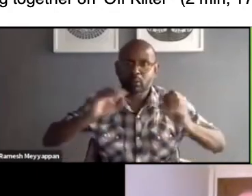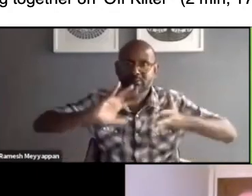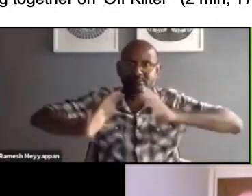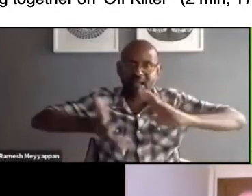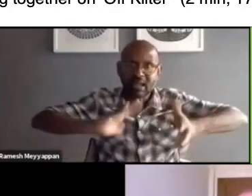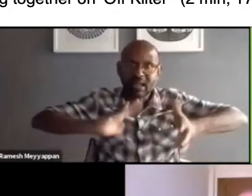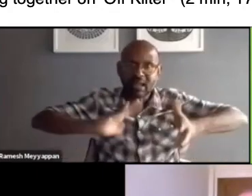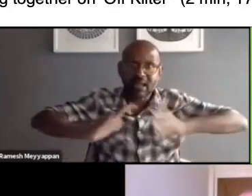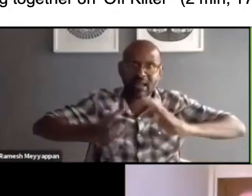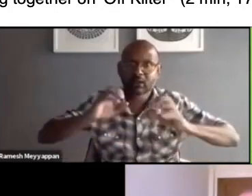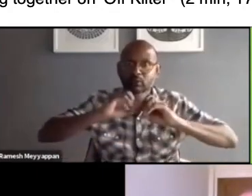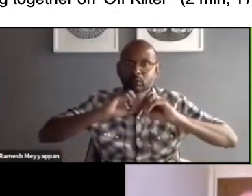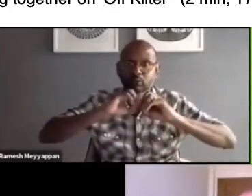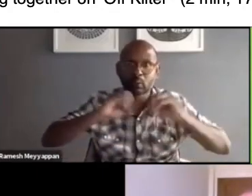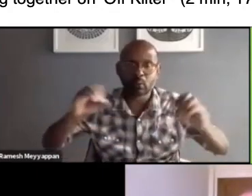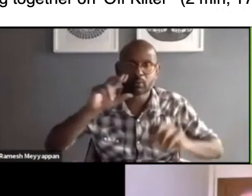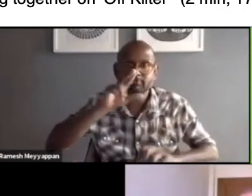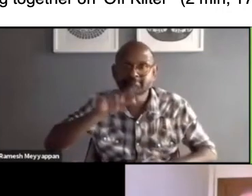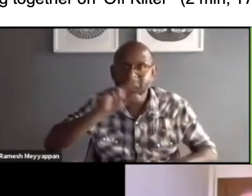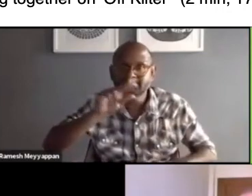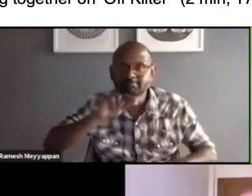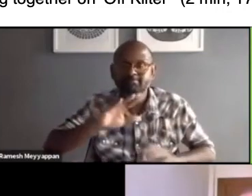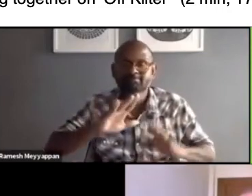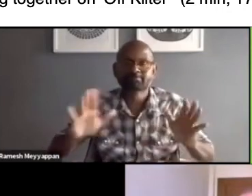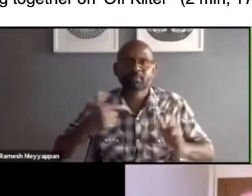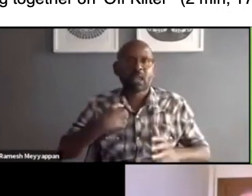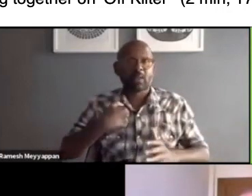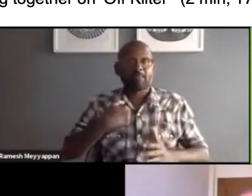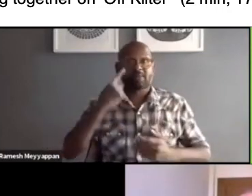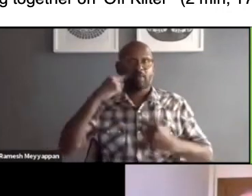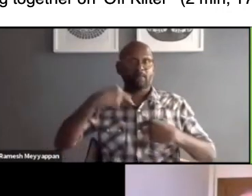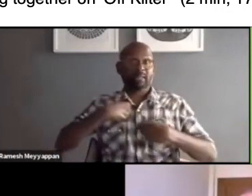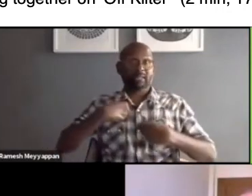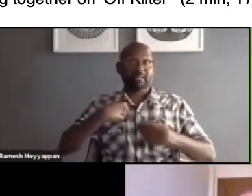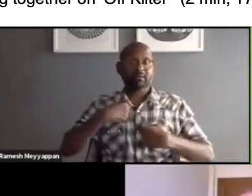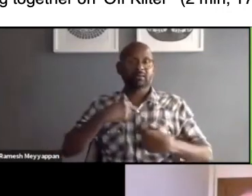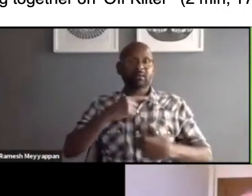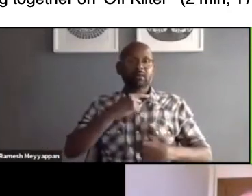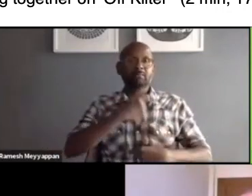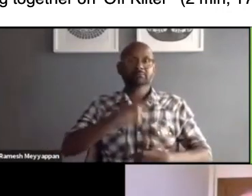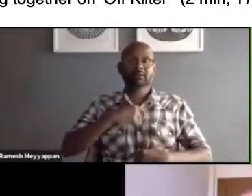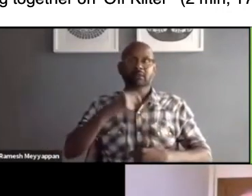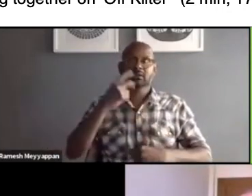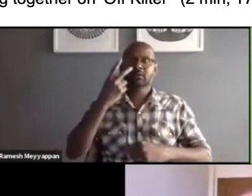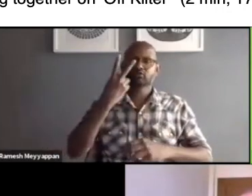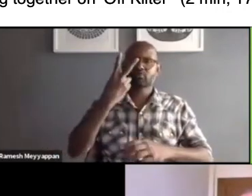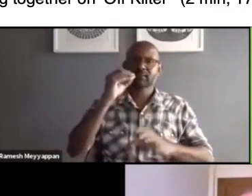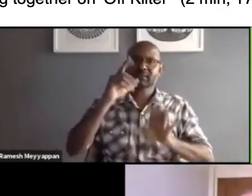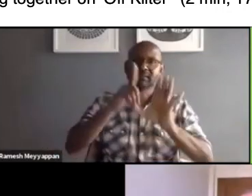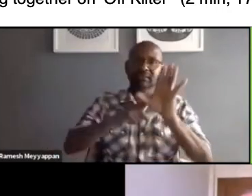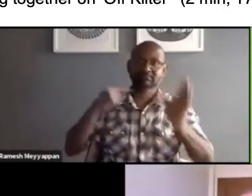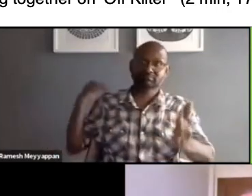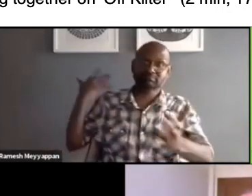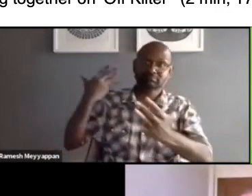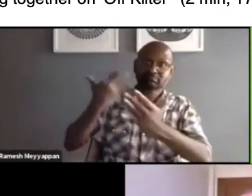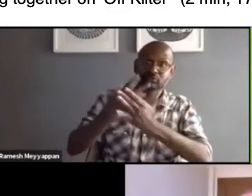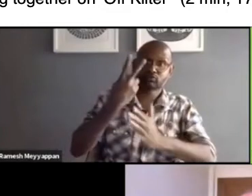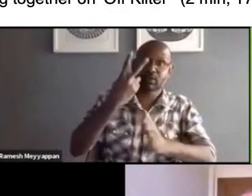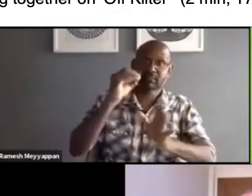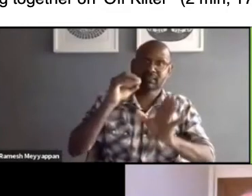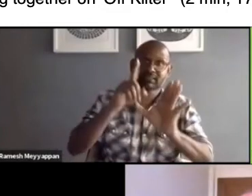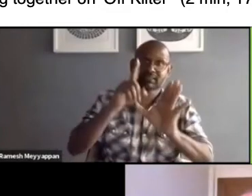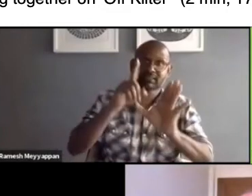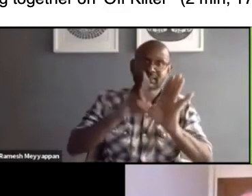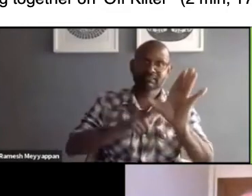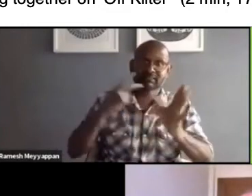challenging, and of course, because we were doing a piece that didn't involve any spoken language or any sign language, and for me,